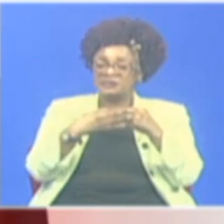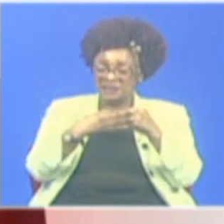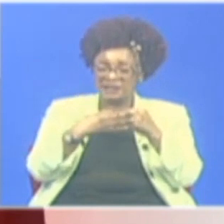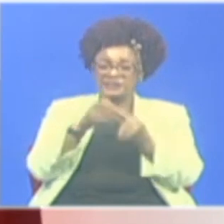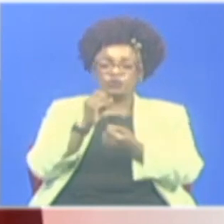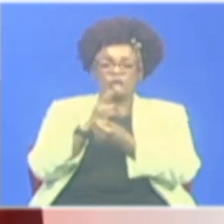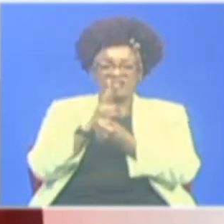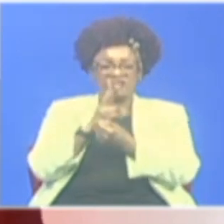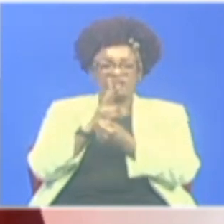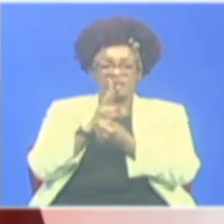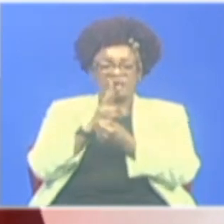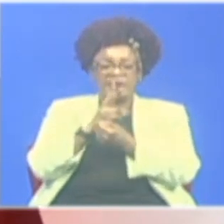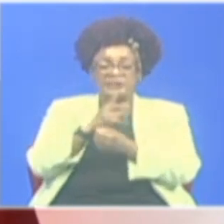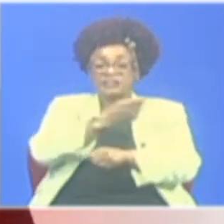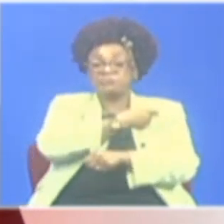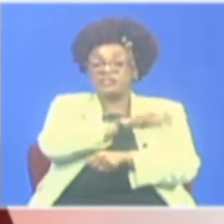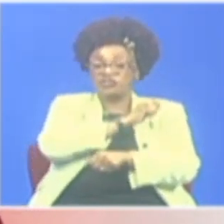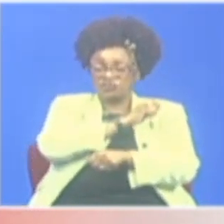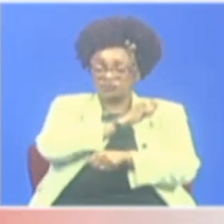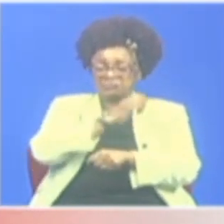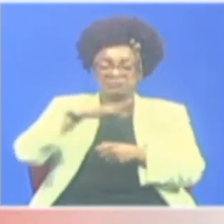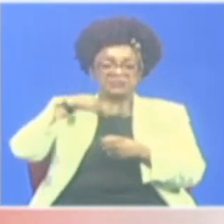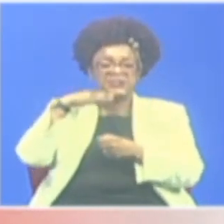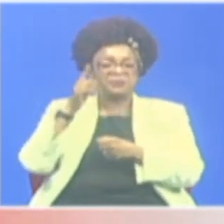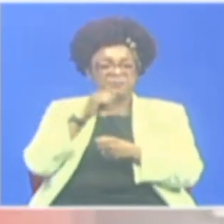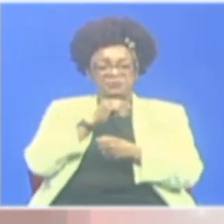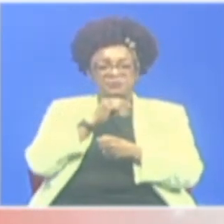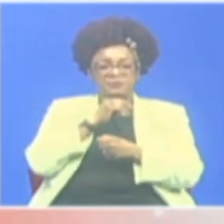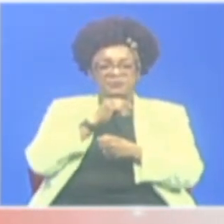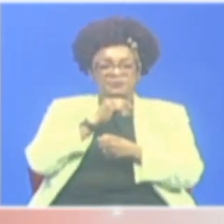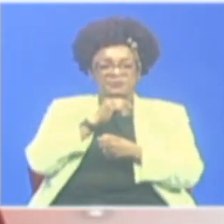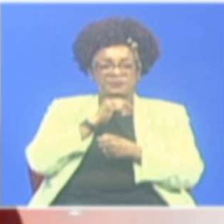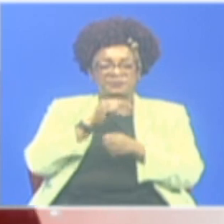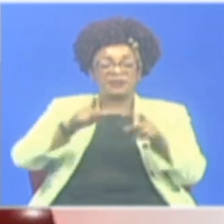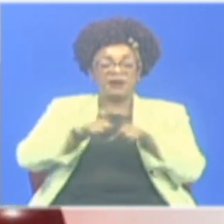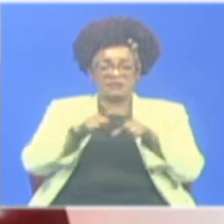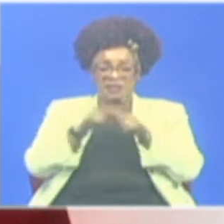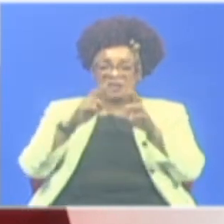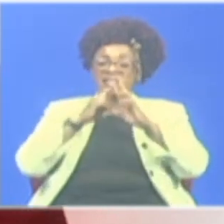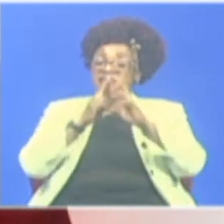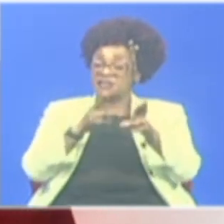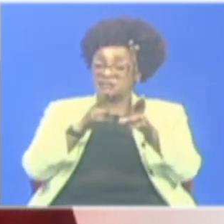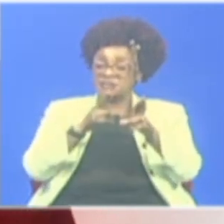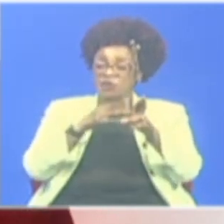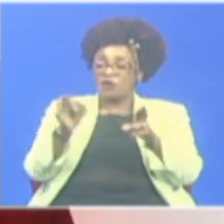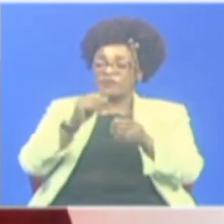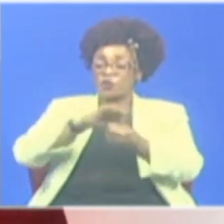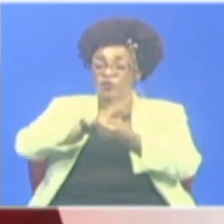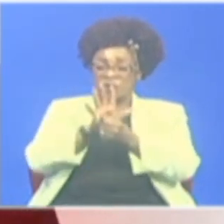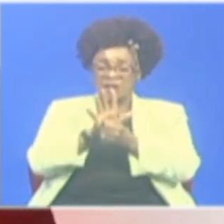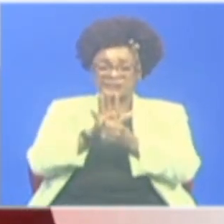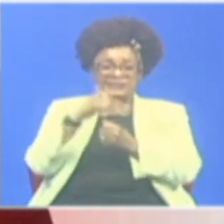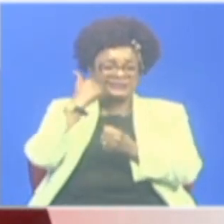812 Spanish people have passed on as a result of the coronavirus disease.